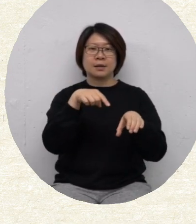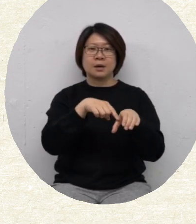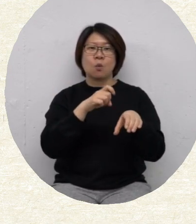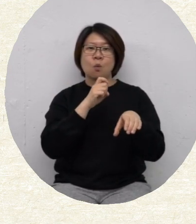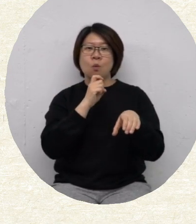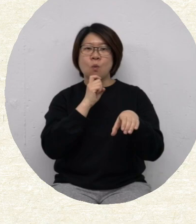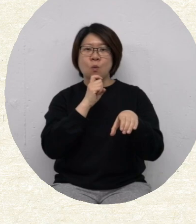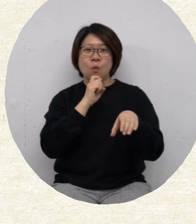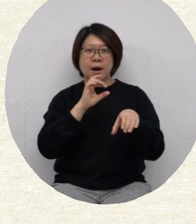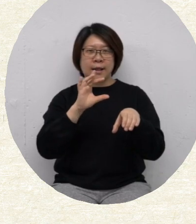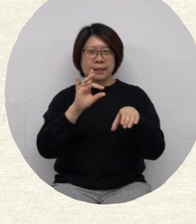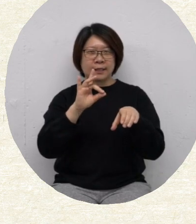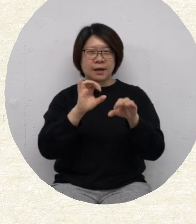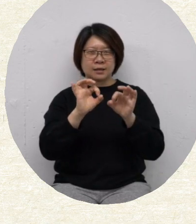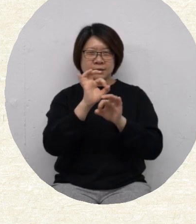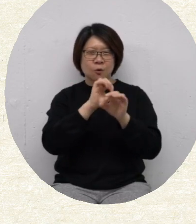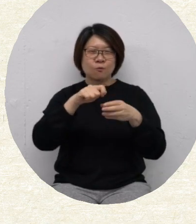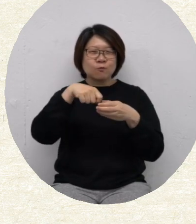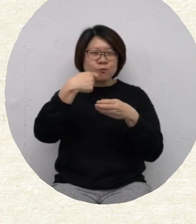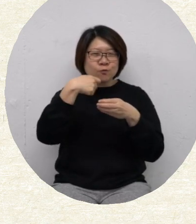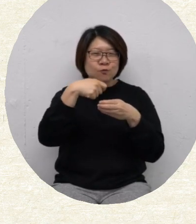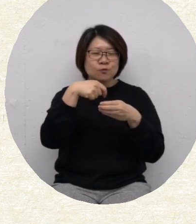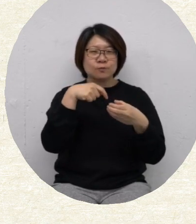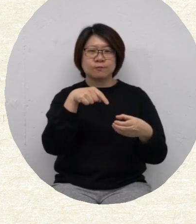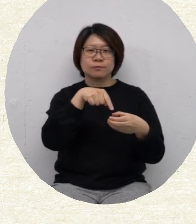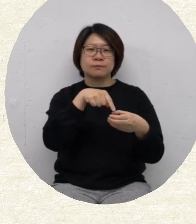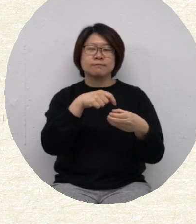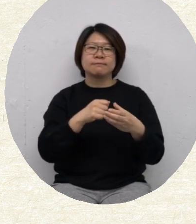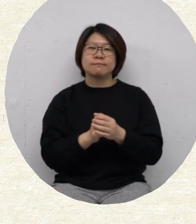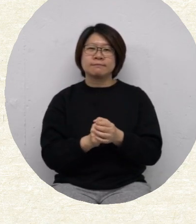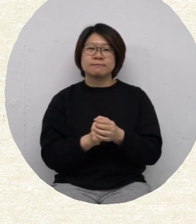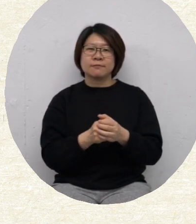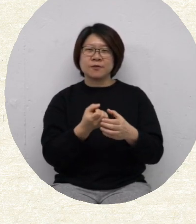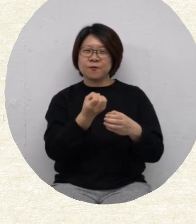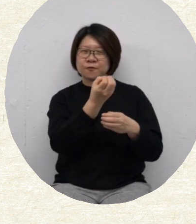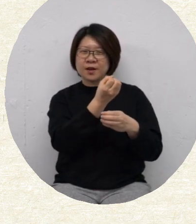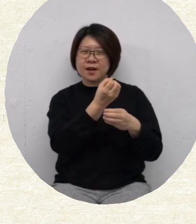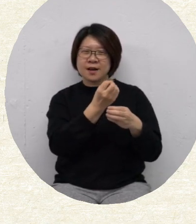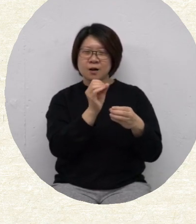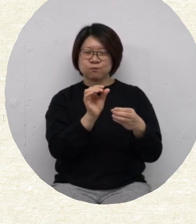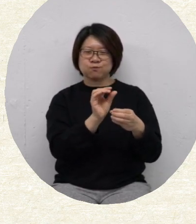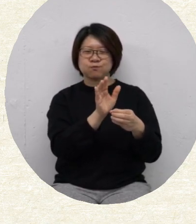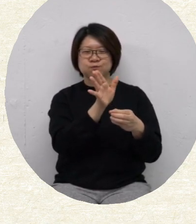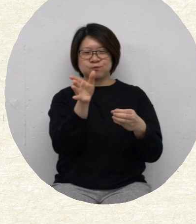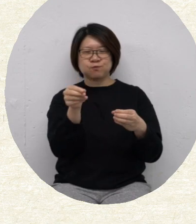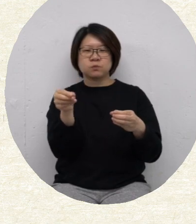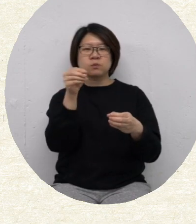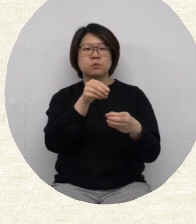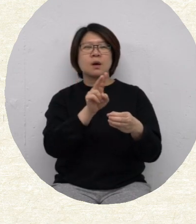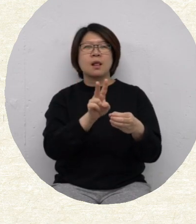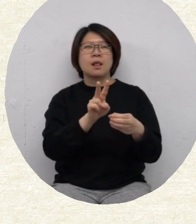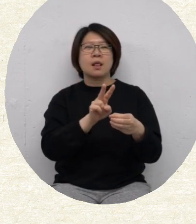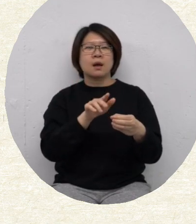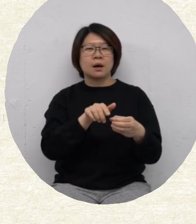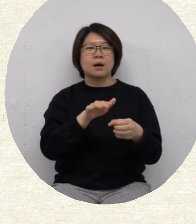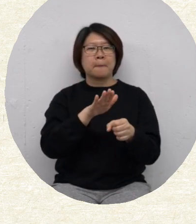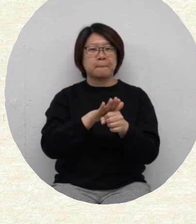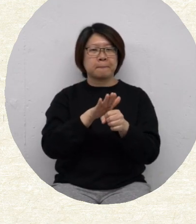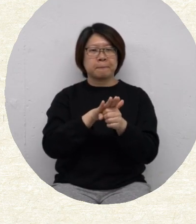Garden manual of painting, and both the fan and the bamboo symbolize summer.